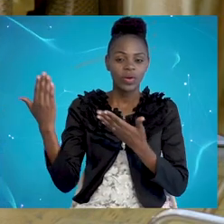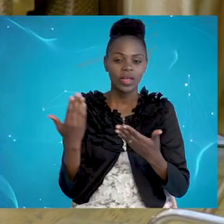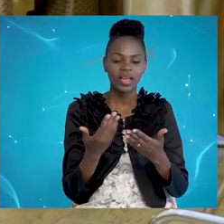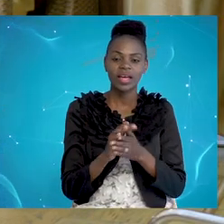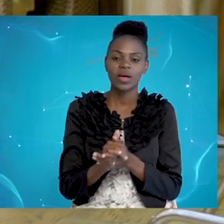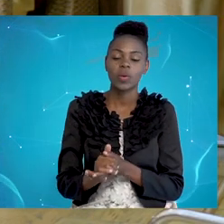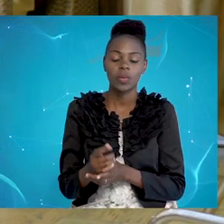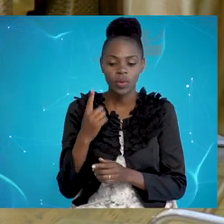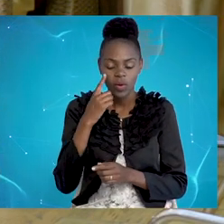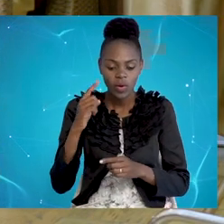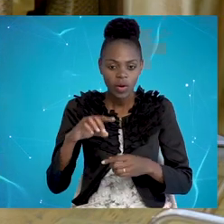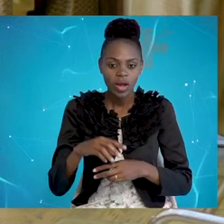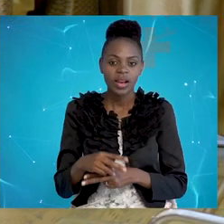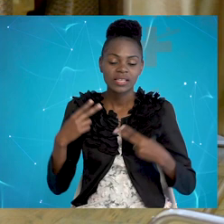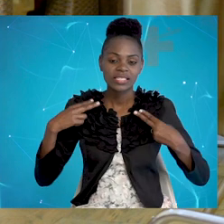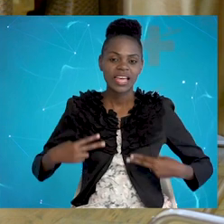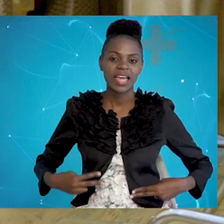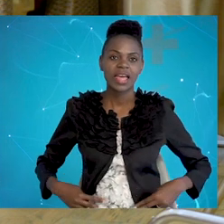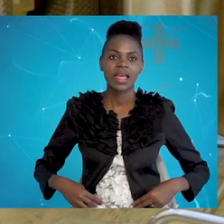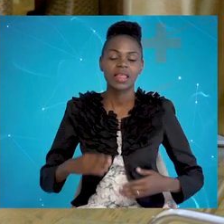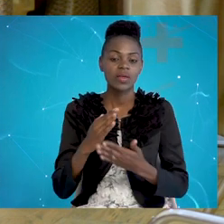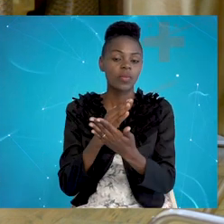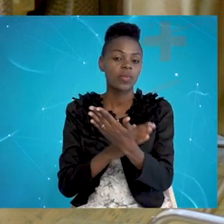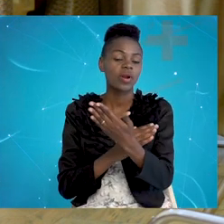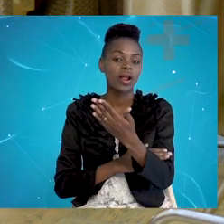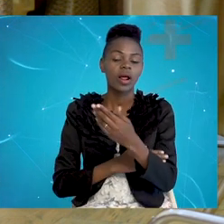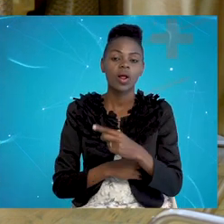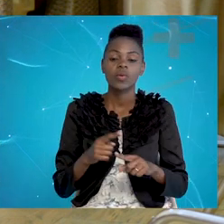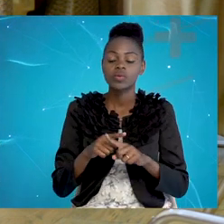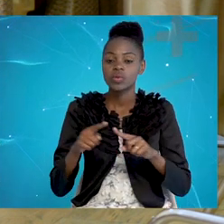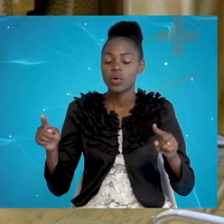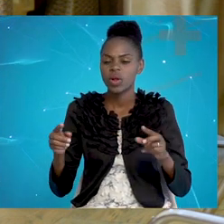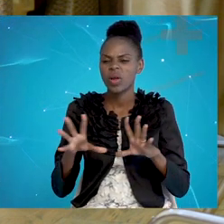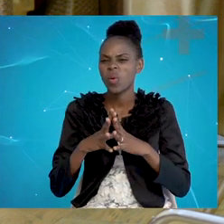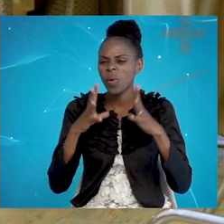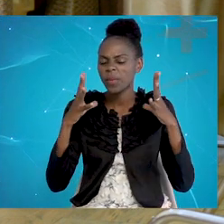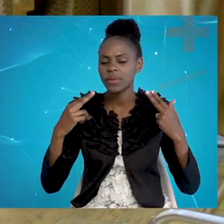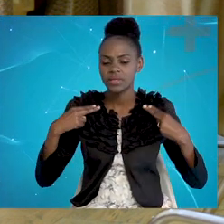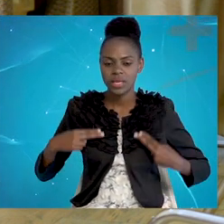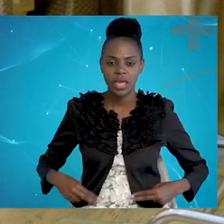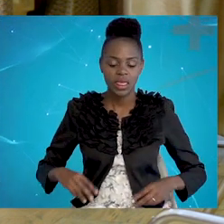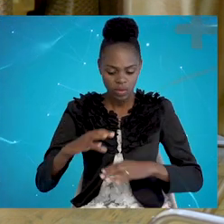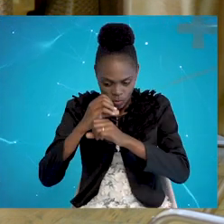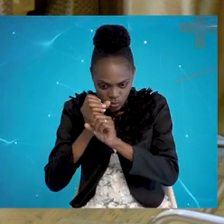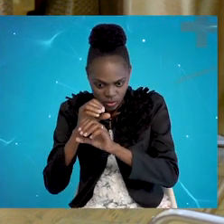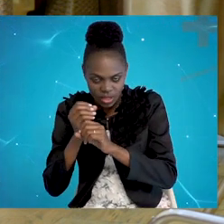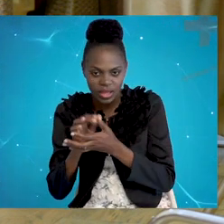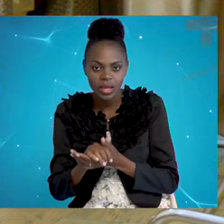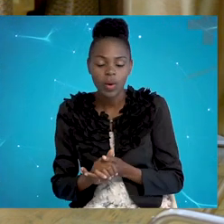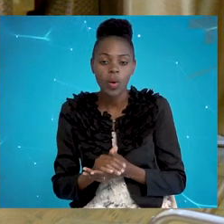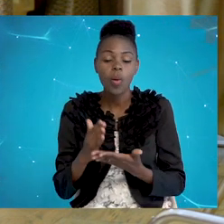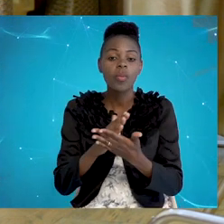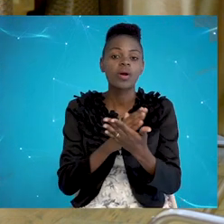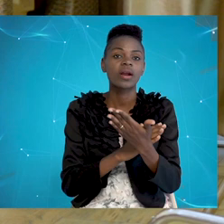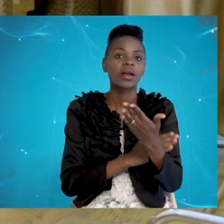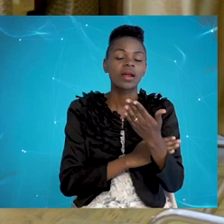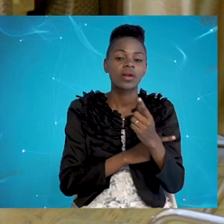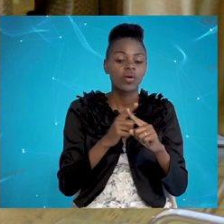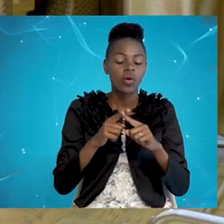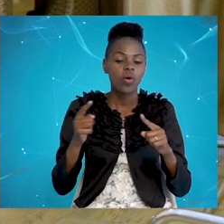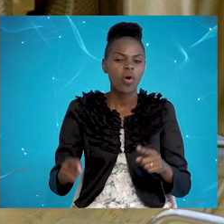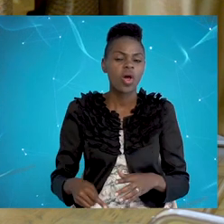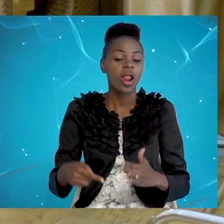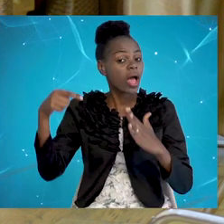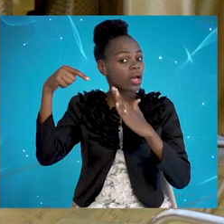to the Emerging Insights, a magazine program at the Center of Health and Research Science. In this program, we feature scientists from the